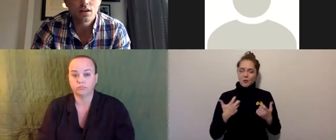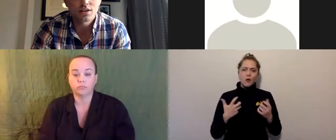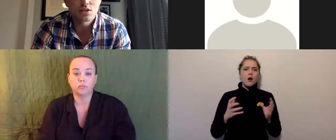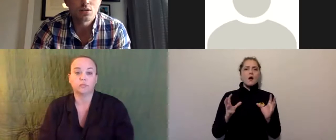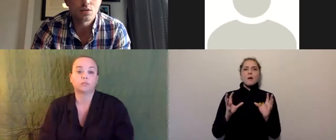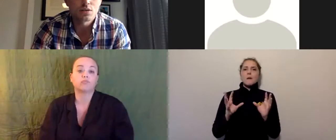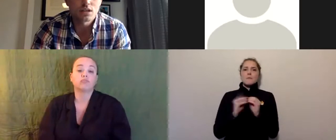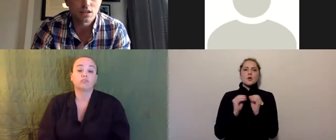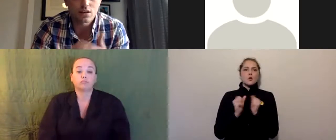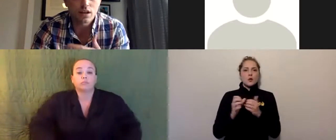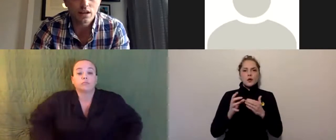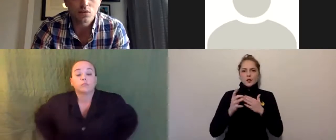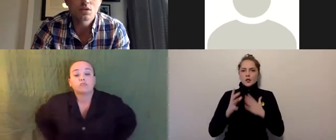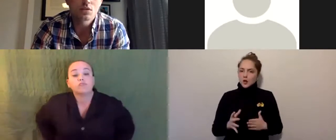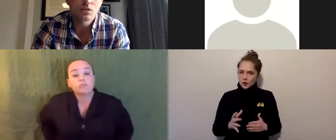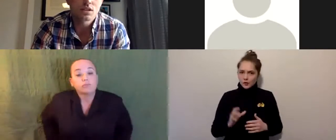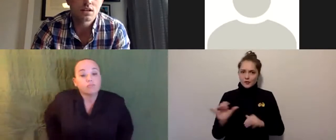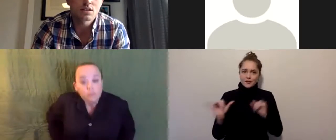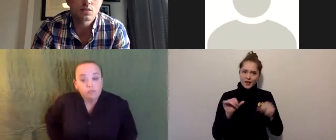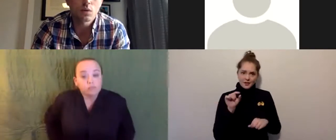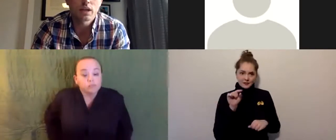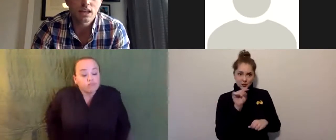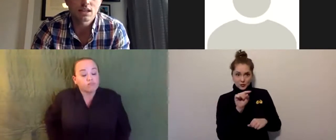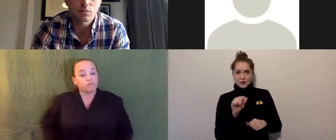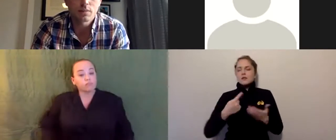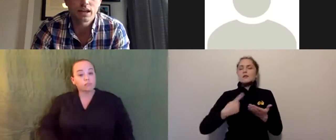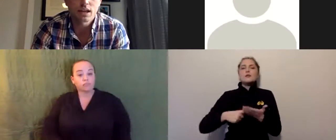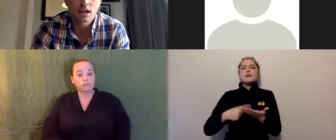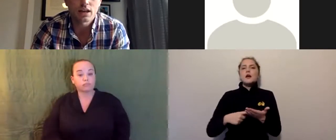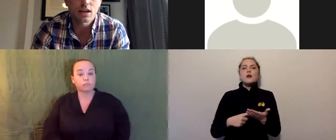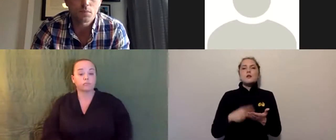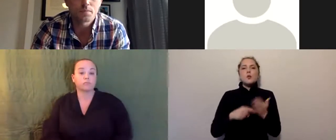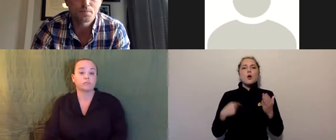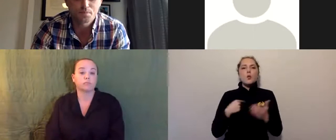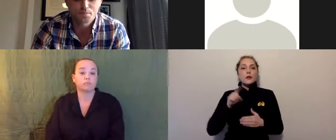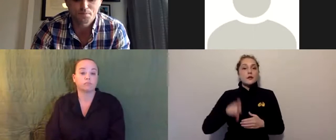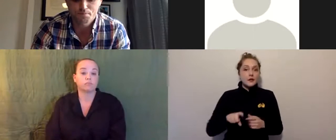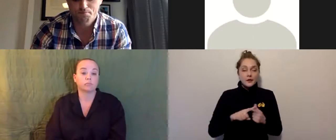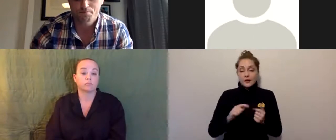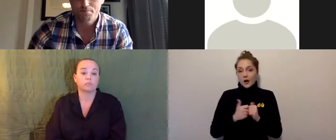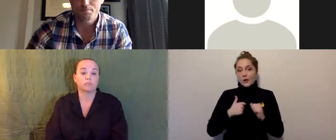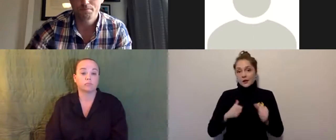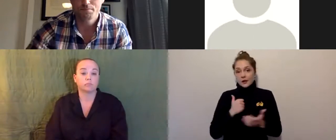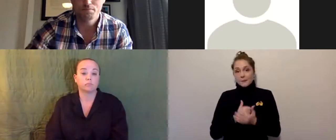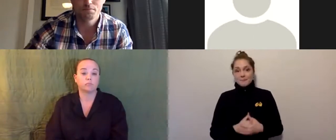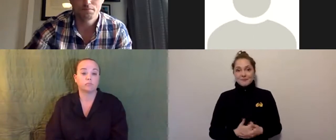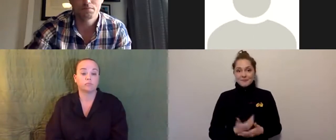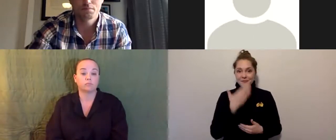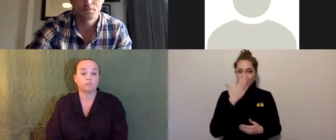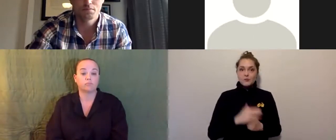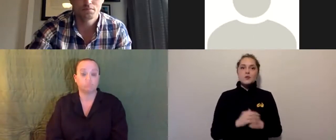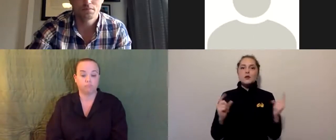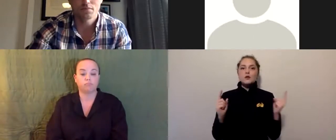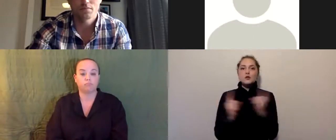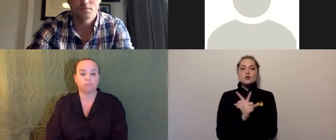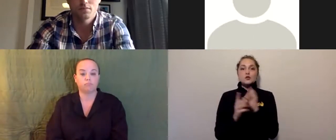leader like you to discuss what we need to implement and how I can help. Thank you.